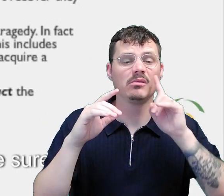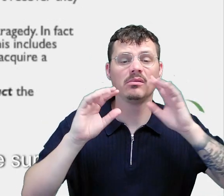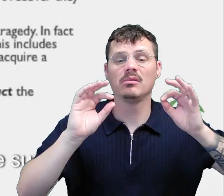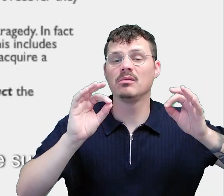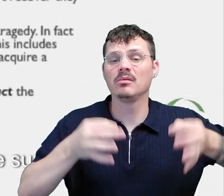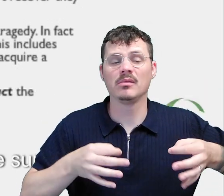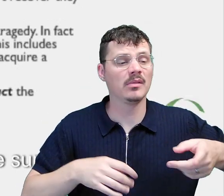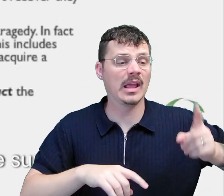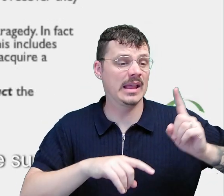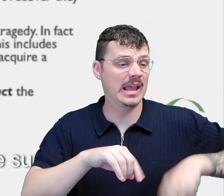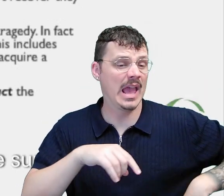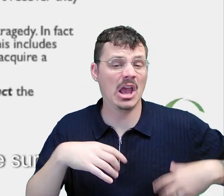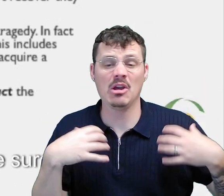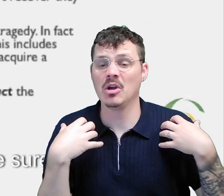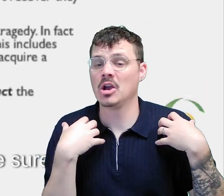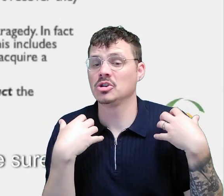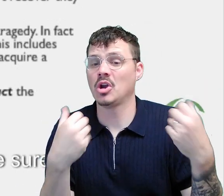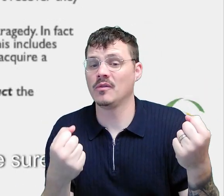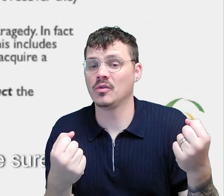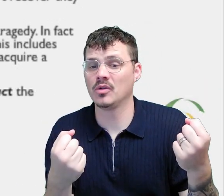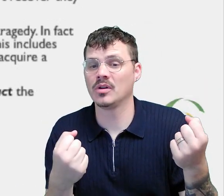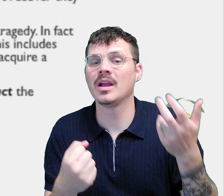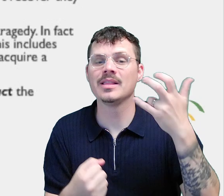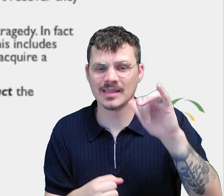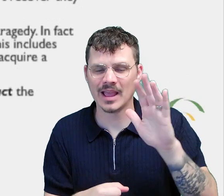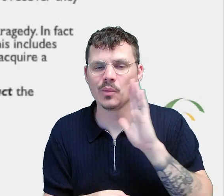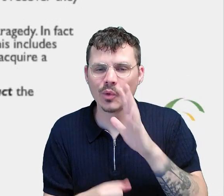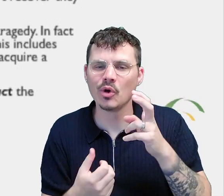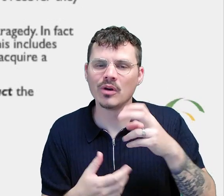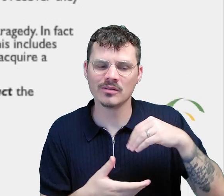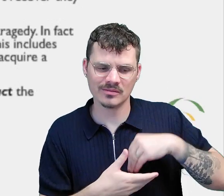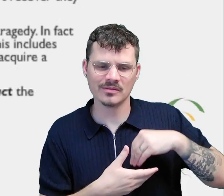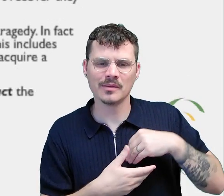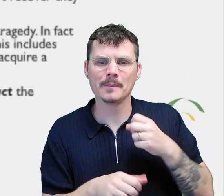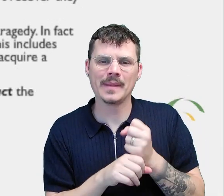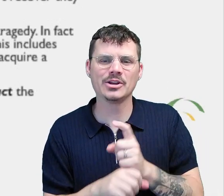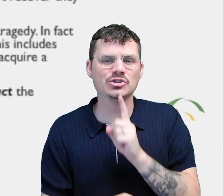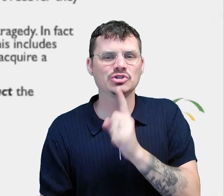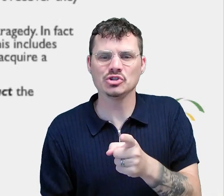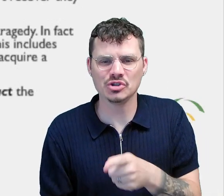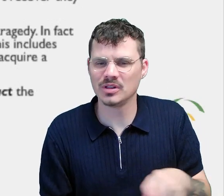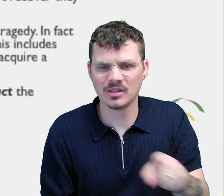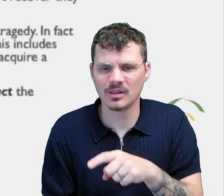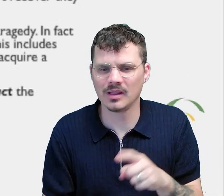that someone won't recover, they make sure the person doesn't recover.